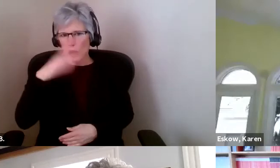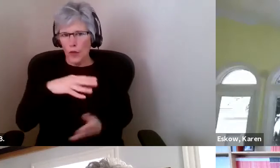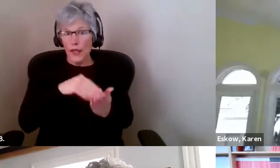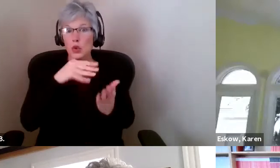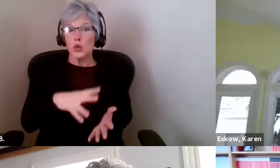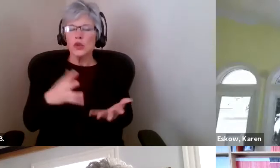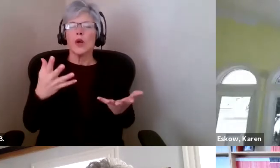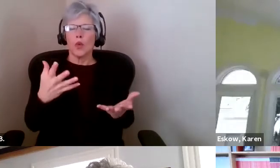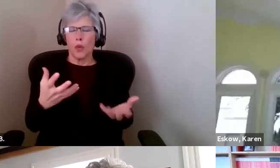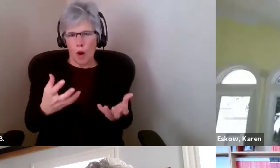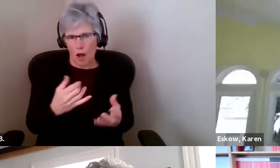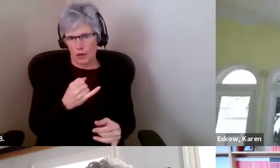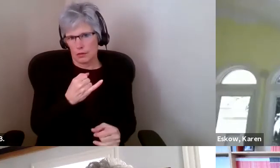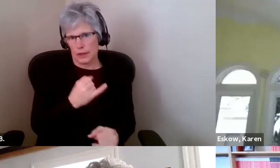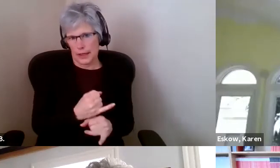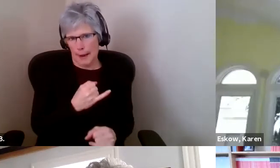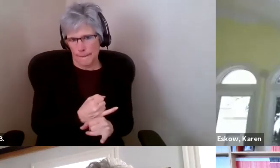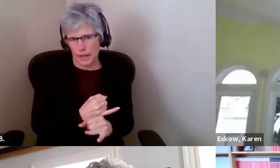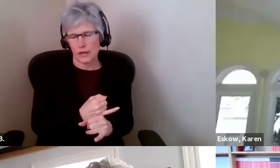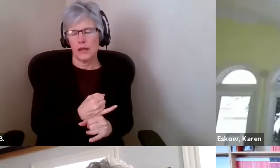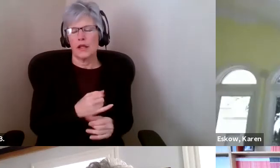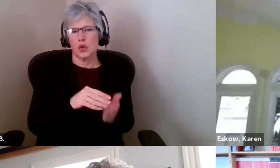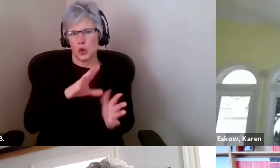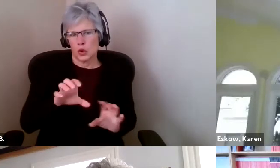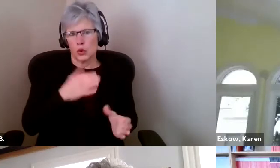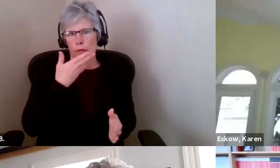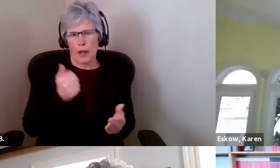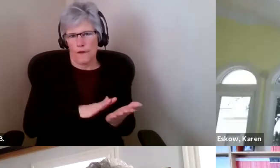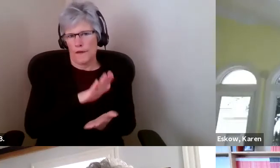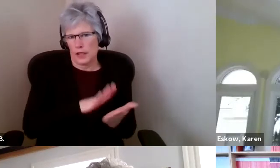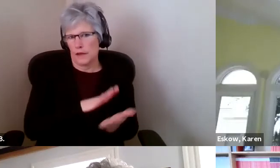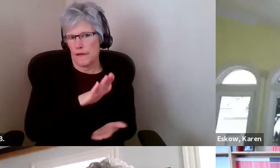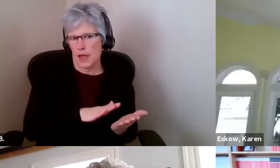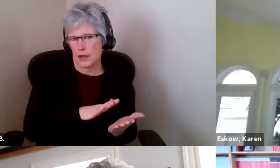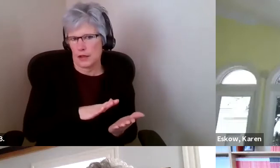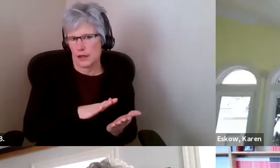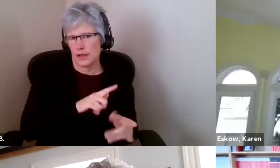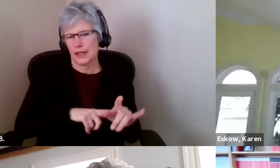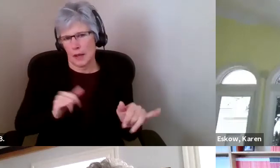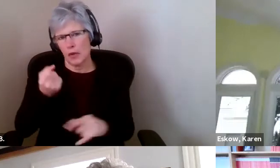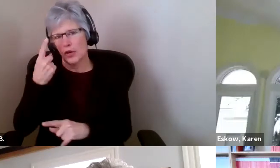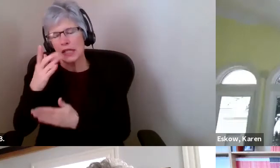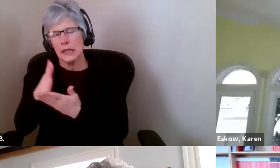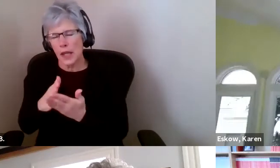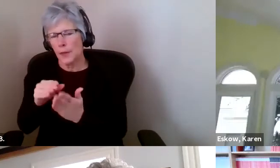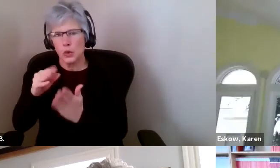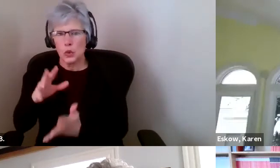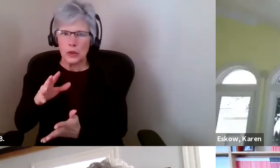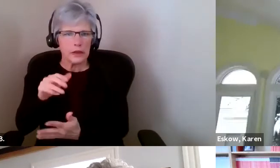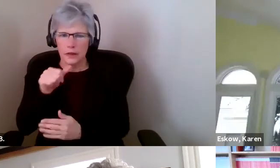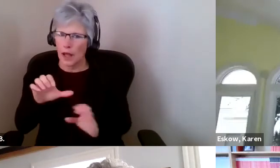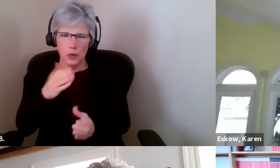We know that they do better when they're face-to-face, but we also know that some students don't do so well. And I think